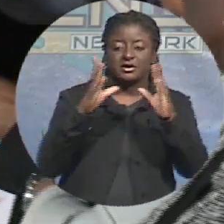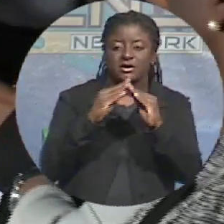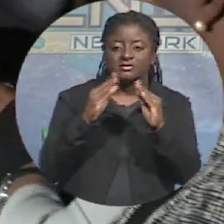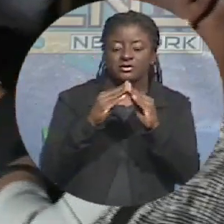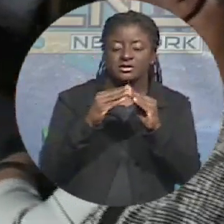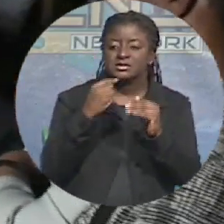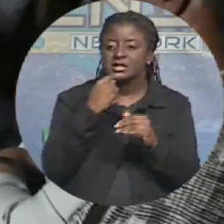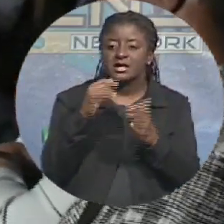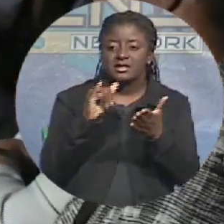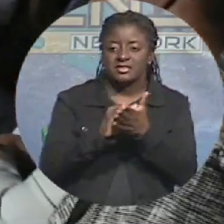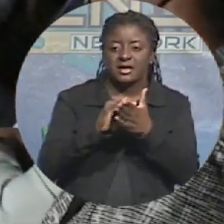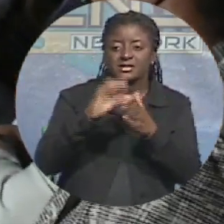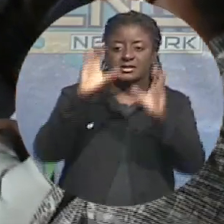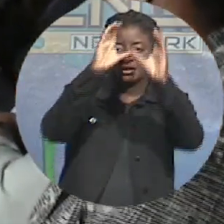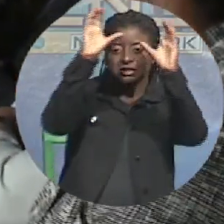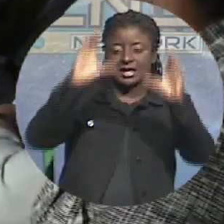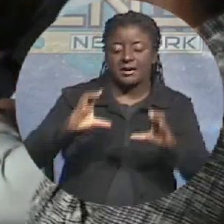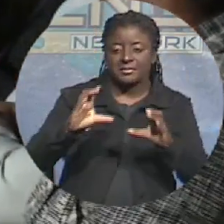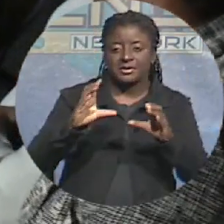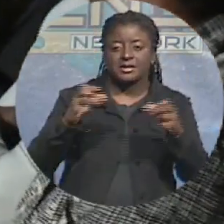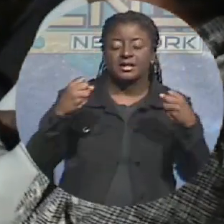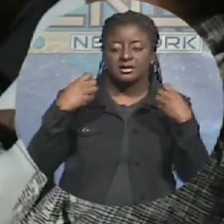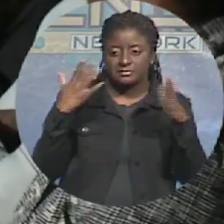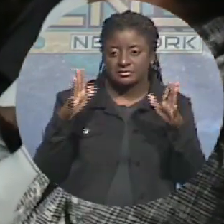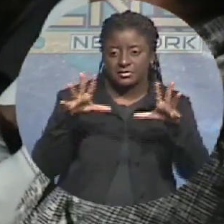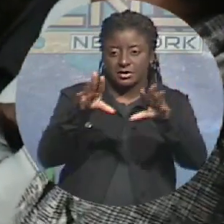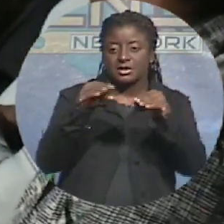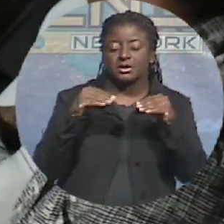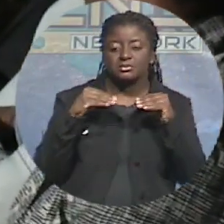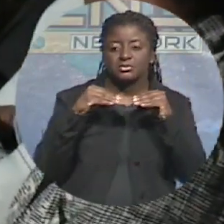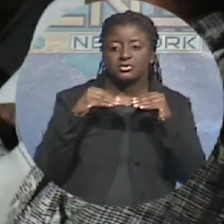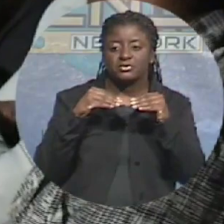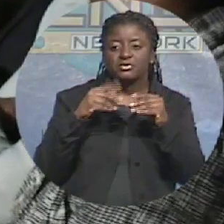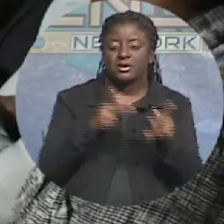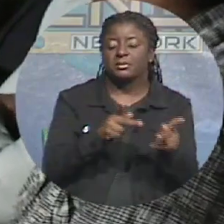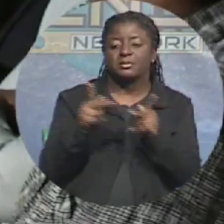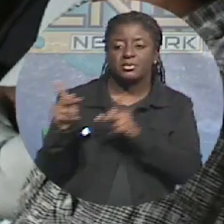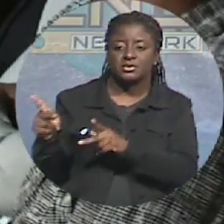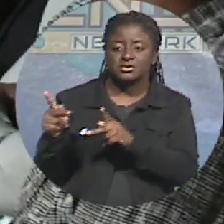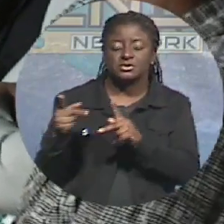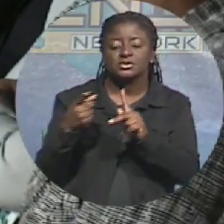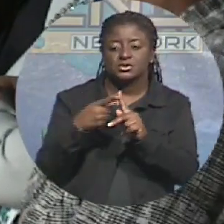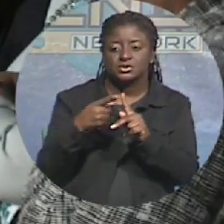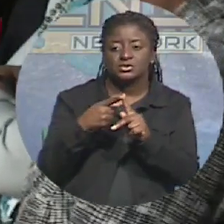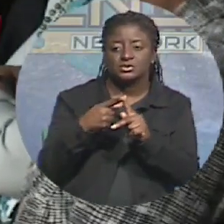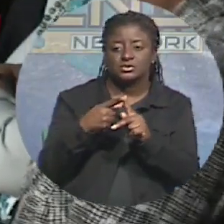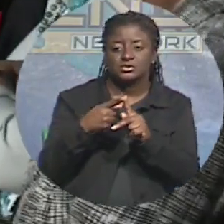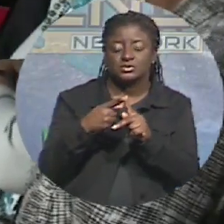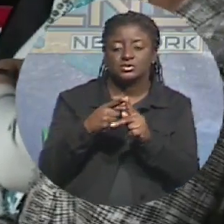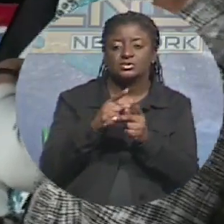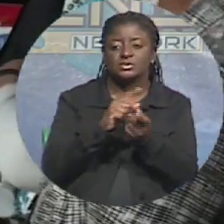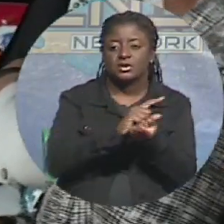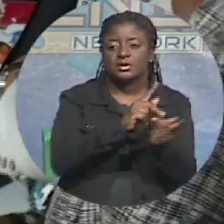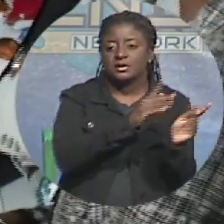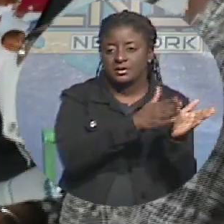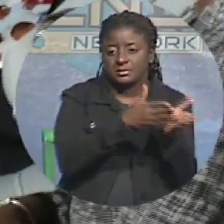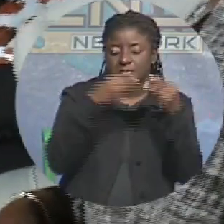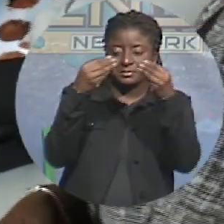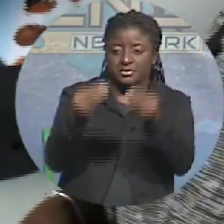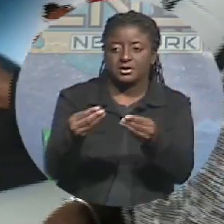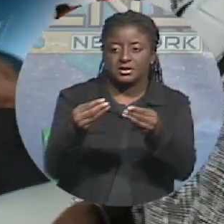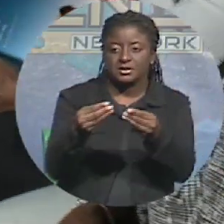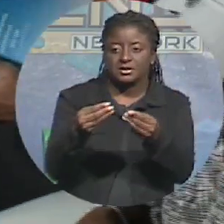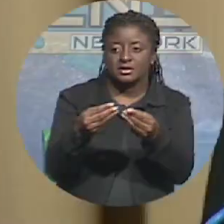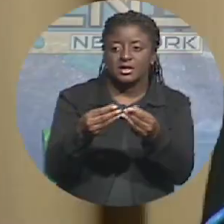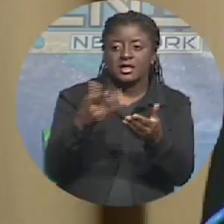has already approved a proposal that will place the salaries and salary scales of public health department doctors on par with physicians